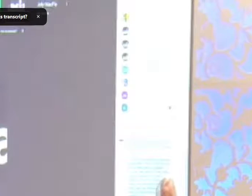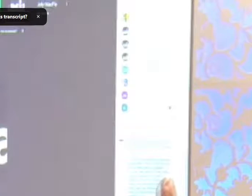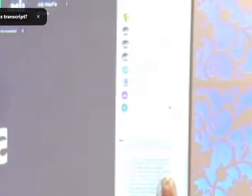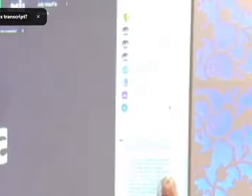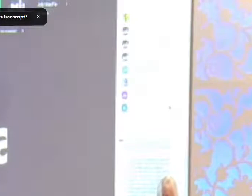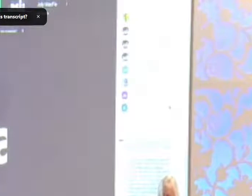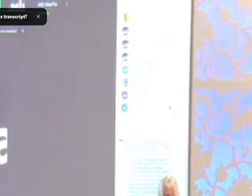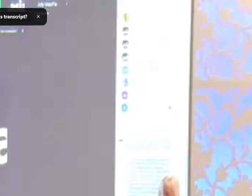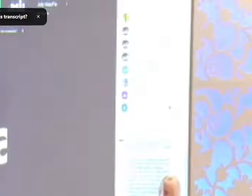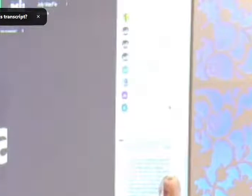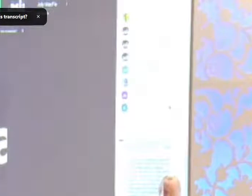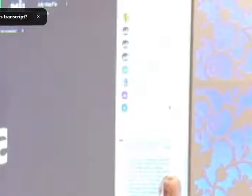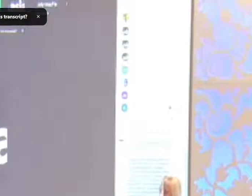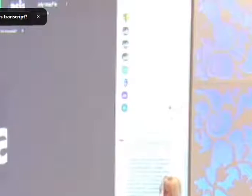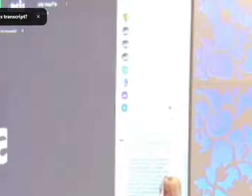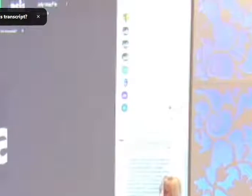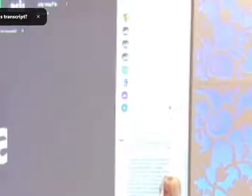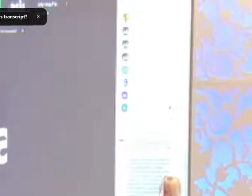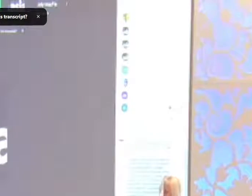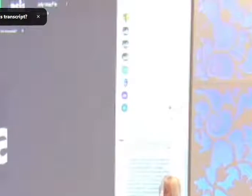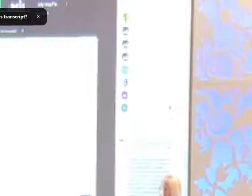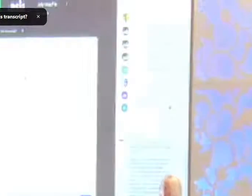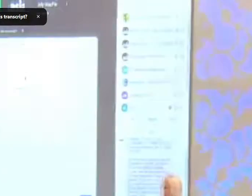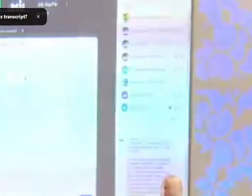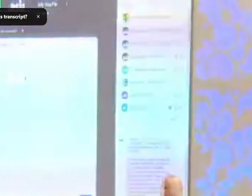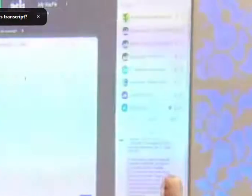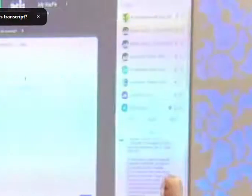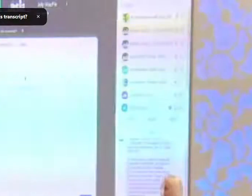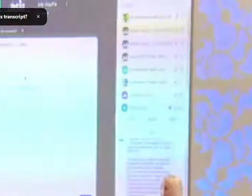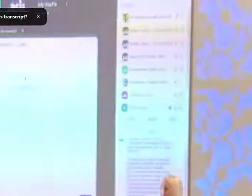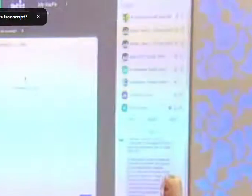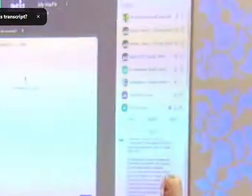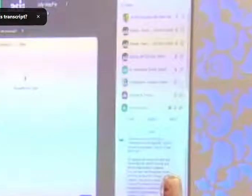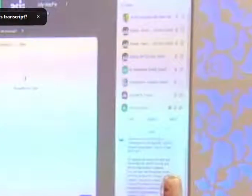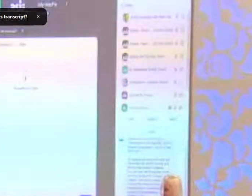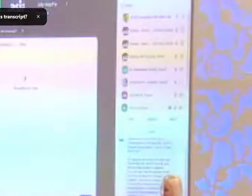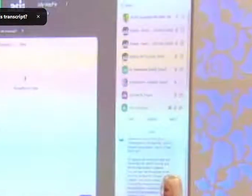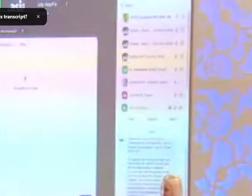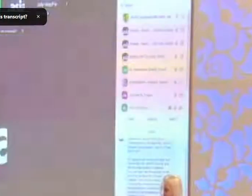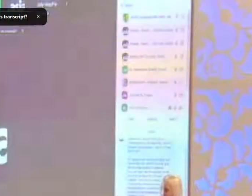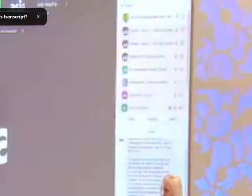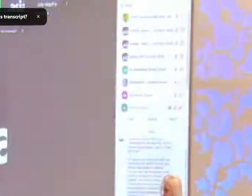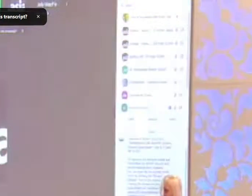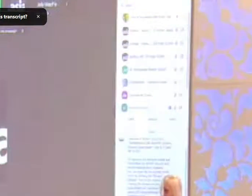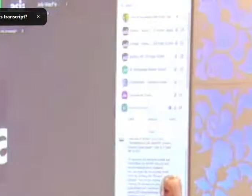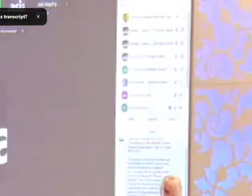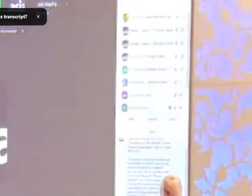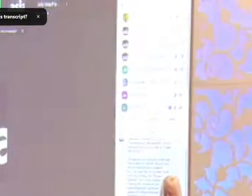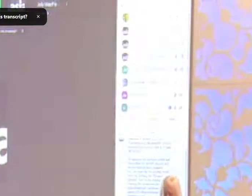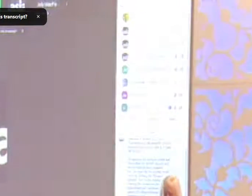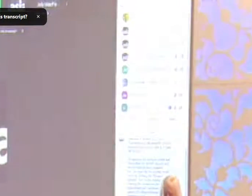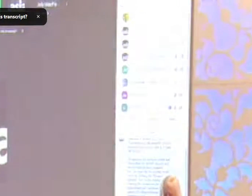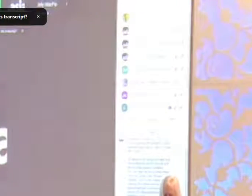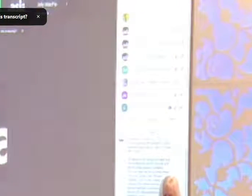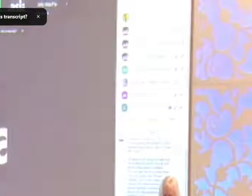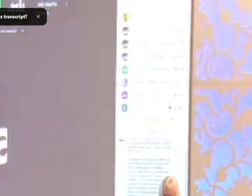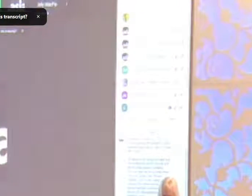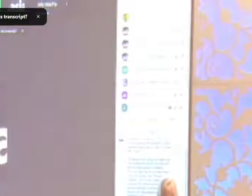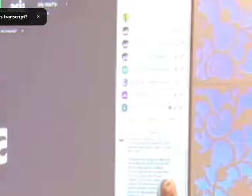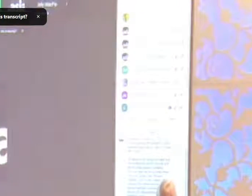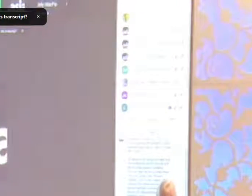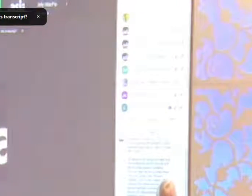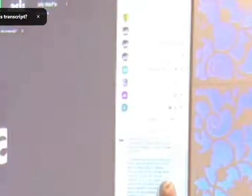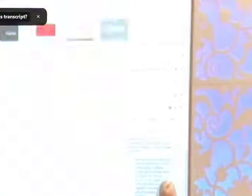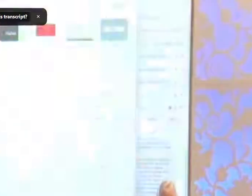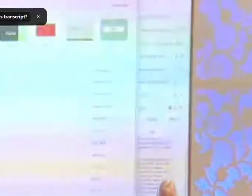I'm the co-organizer of this workshop. And I'd like to welcome all of you warmly to this session, where we will discuss